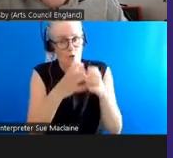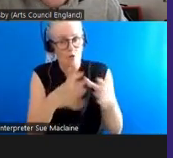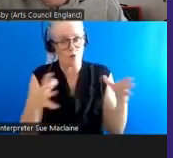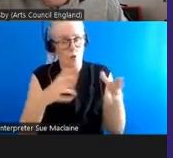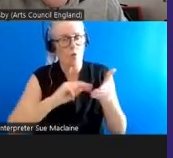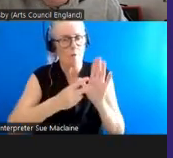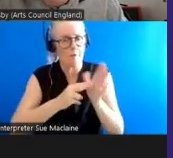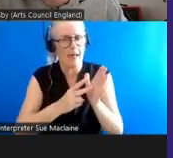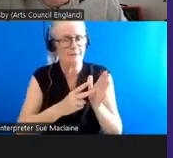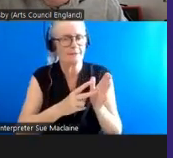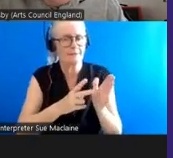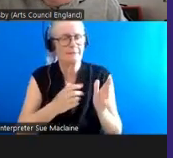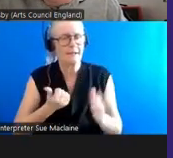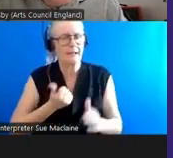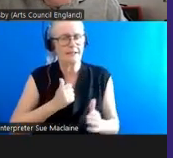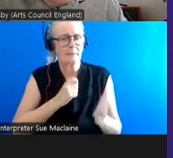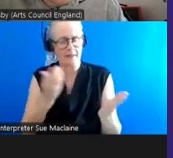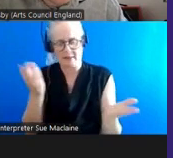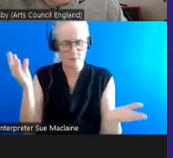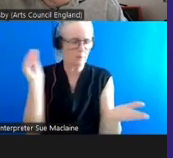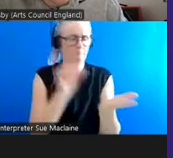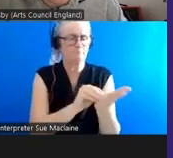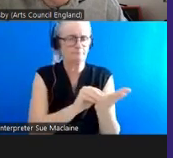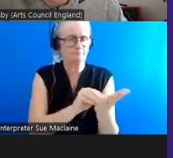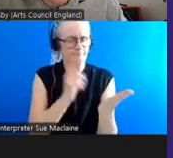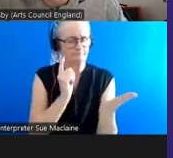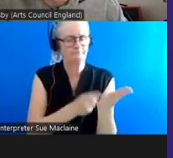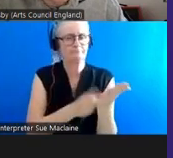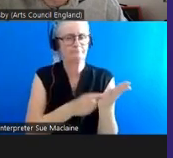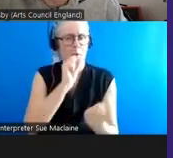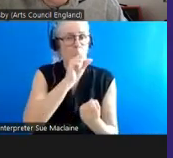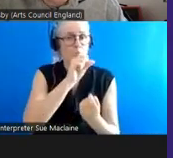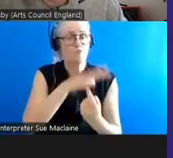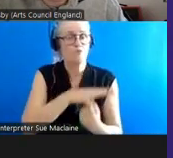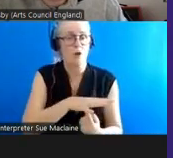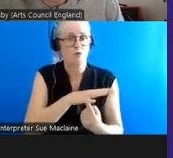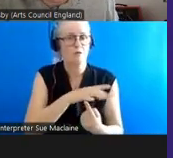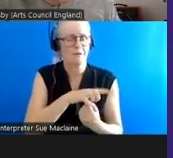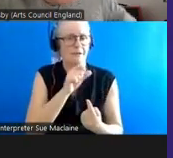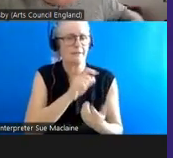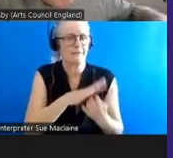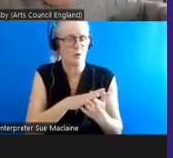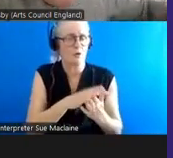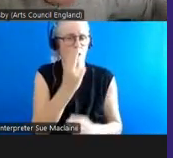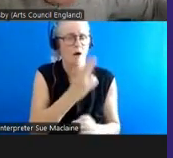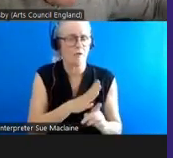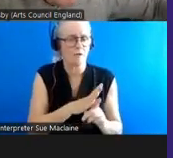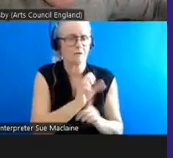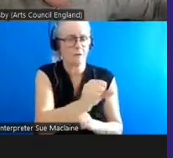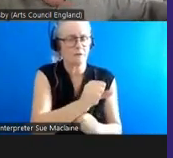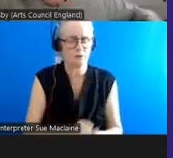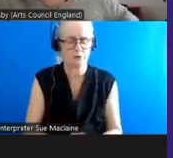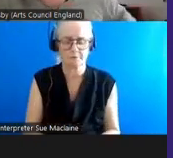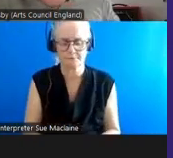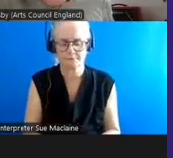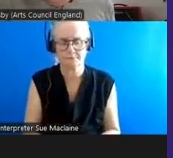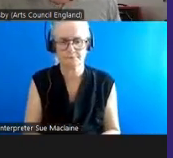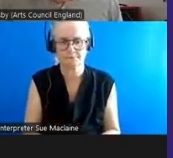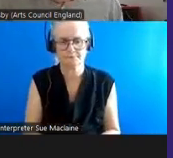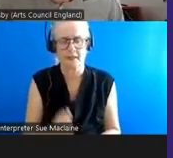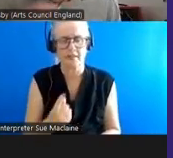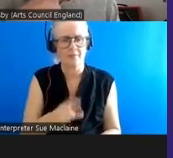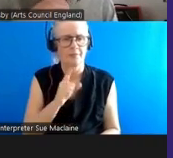receiving a share of 150 million, which was also announced in some of the industrial